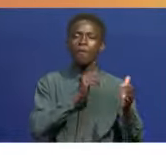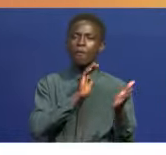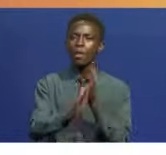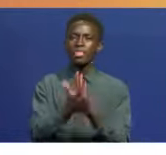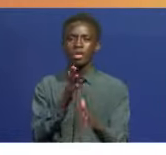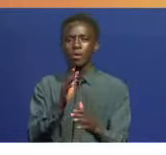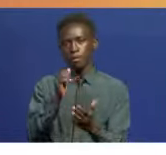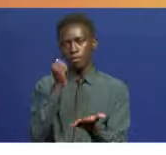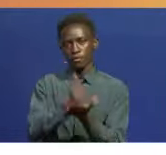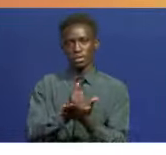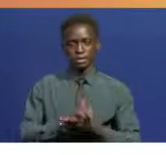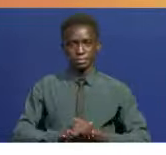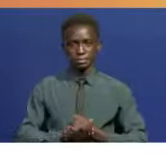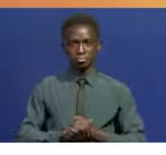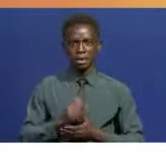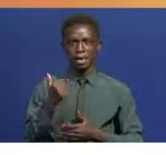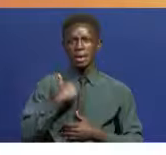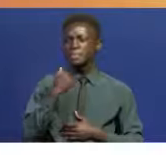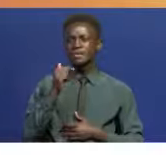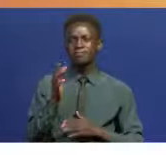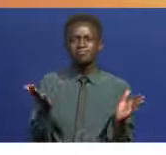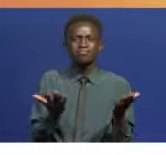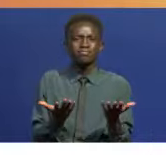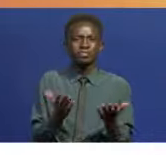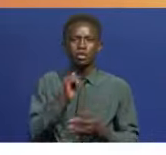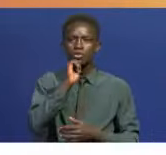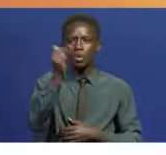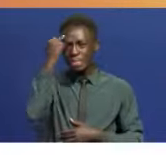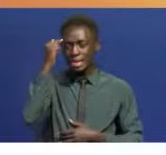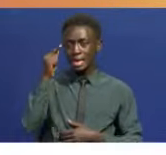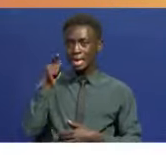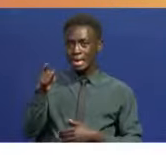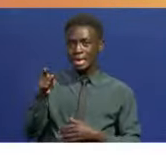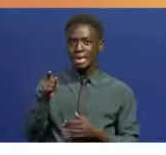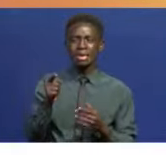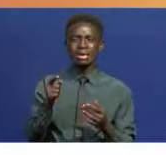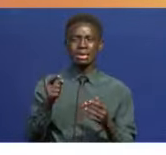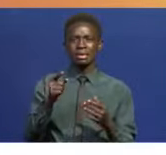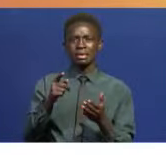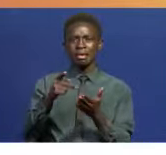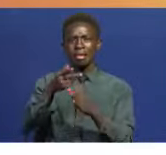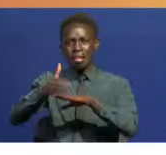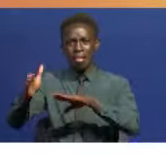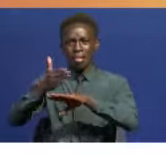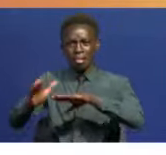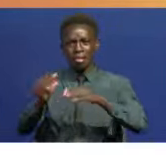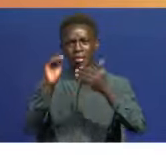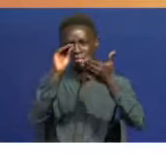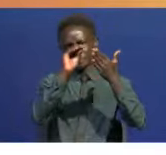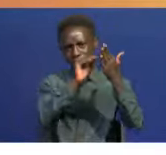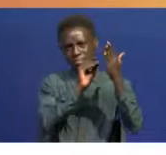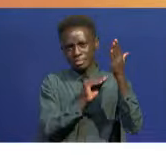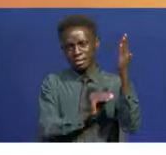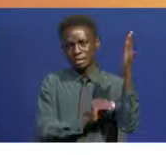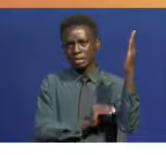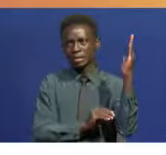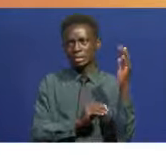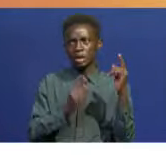So I don't think really these expenses were put into consideration before coming up